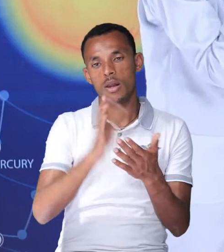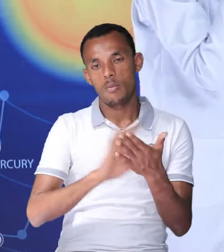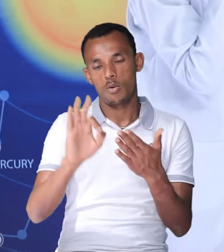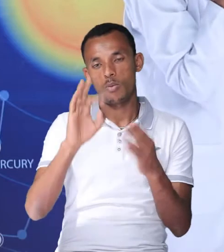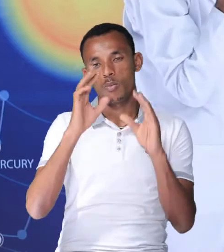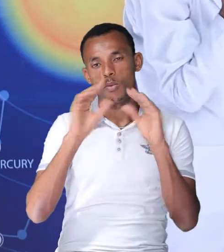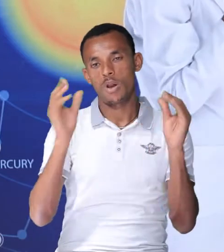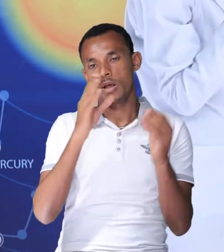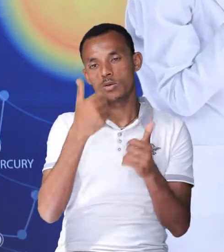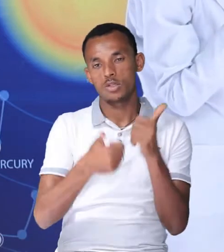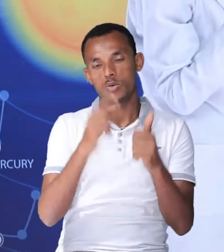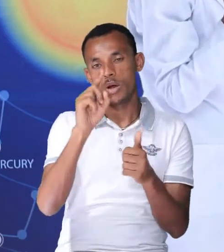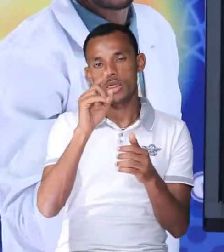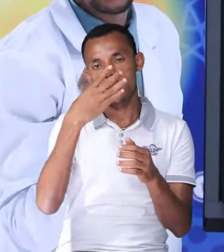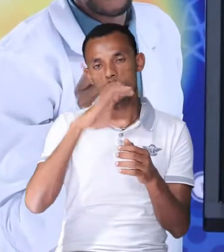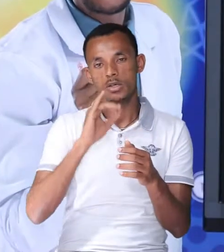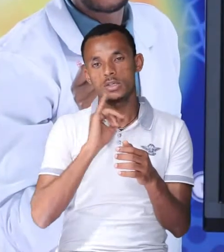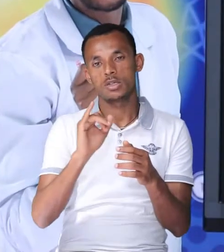1, and temperature is